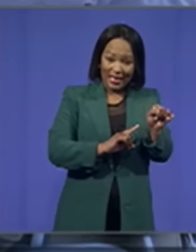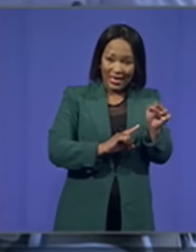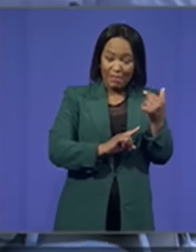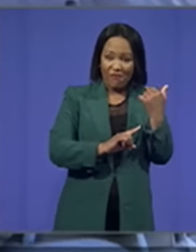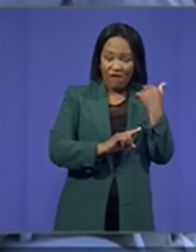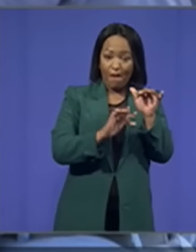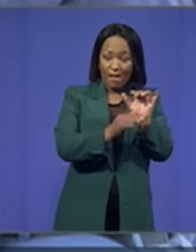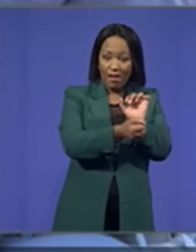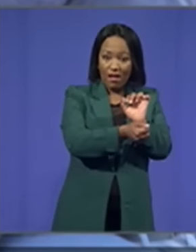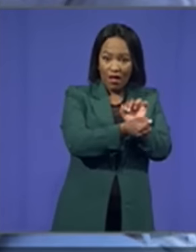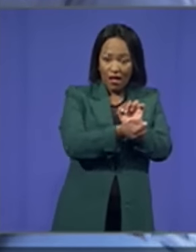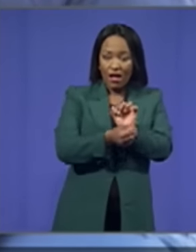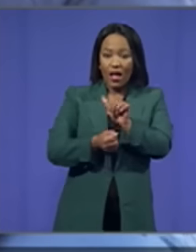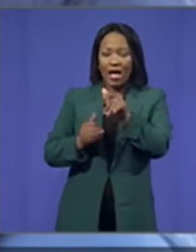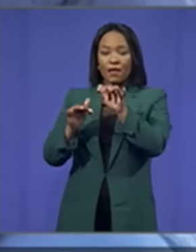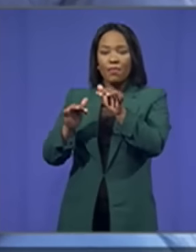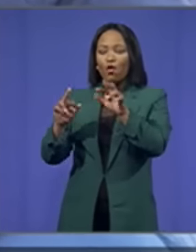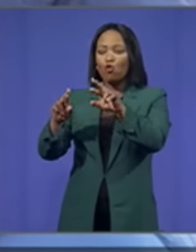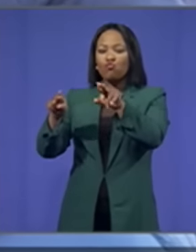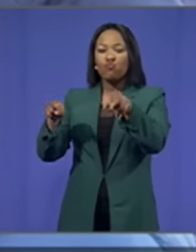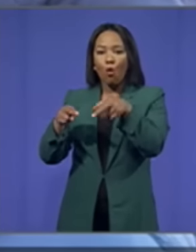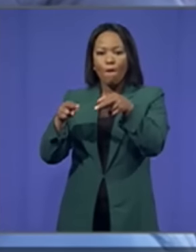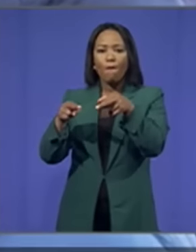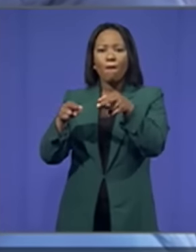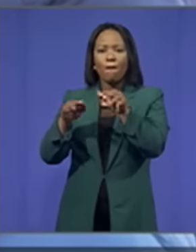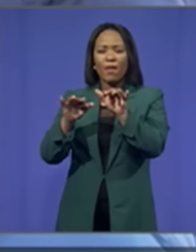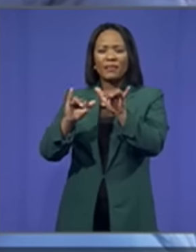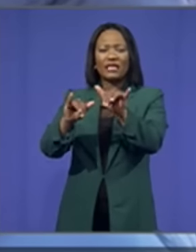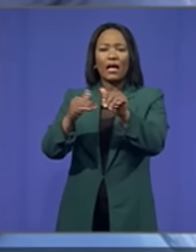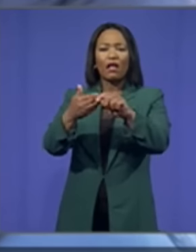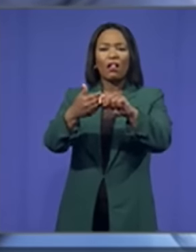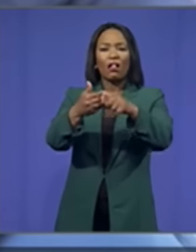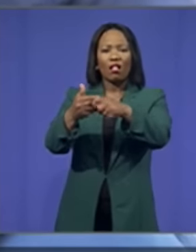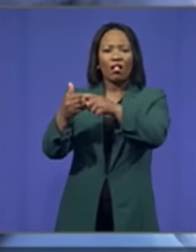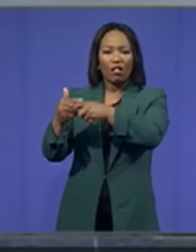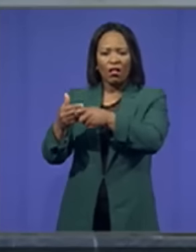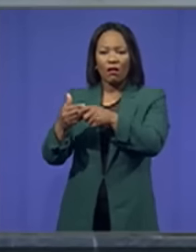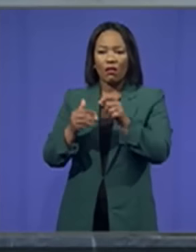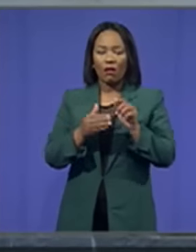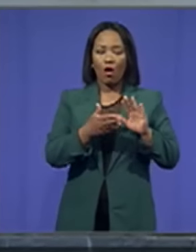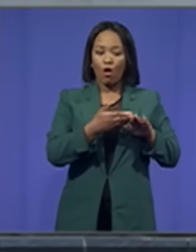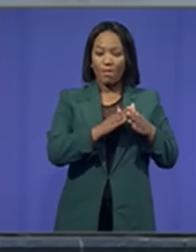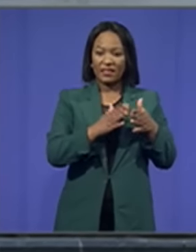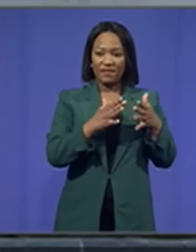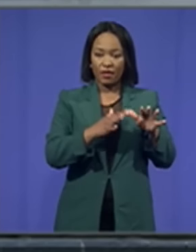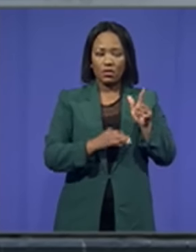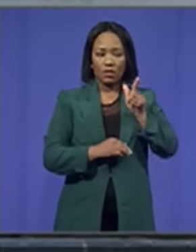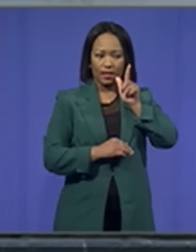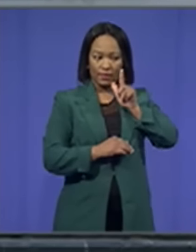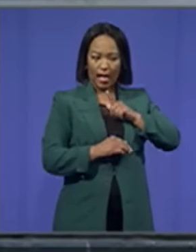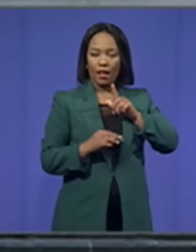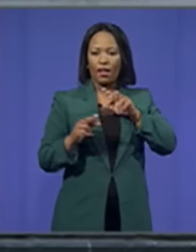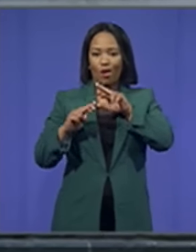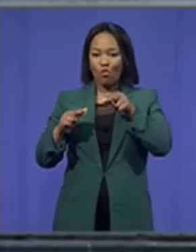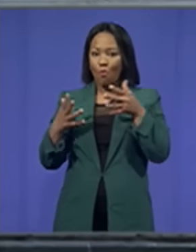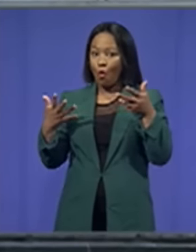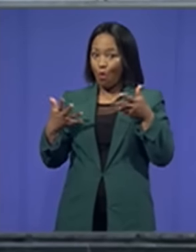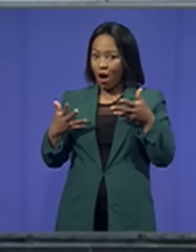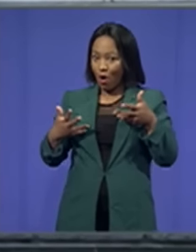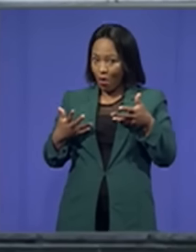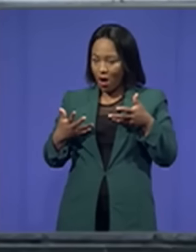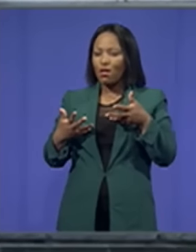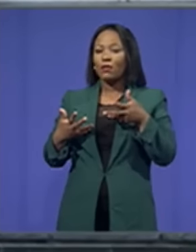ba kwalletswe dikamoreng, mme baahi ka bo madimatle ba ne se ba re file di-room tse re tshwanelang hore maponesa a lo sheba. Re